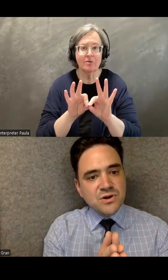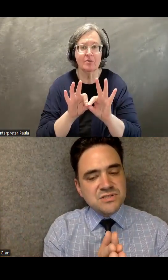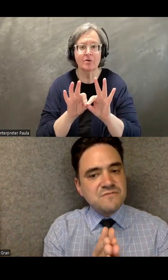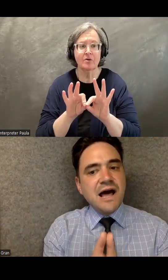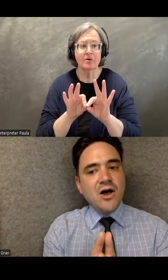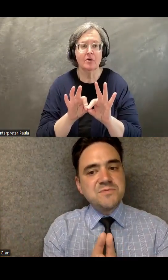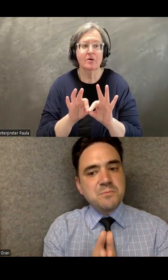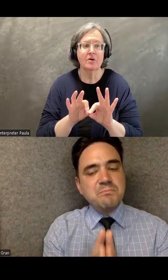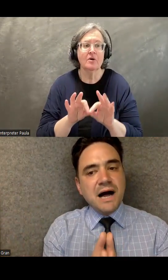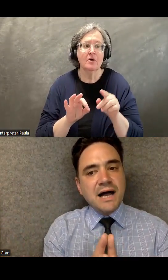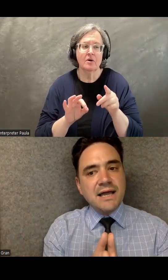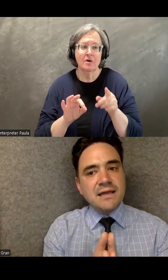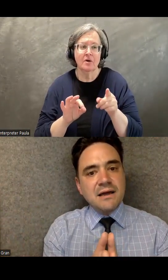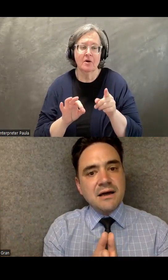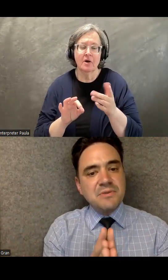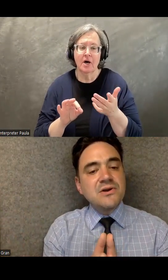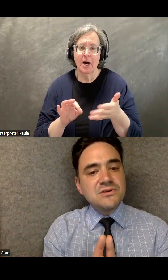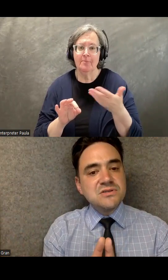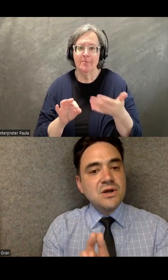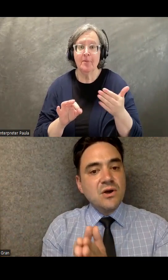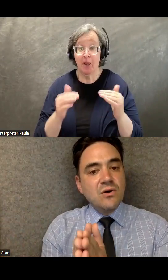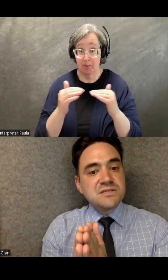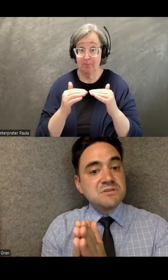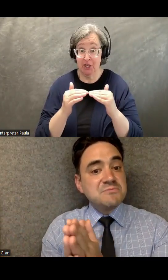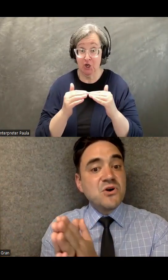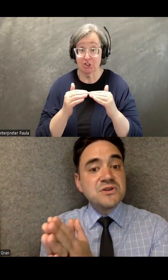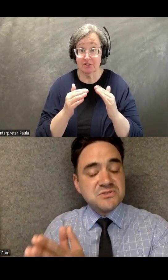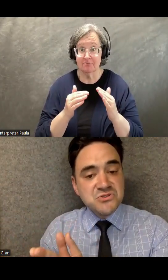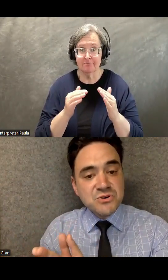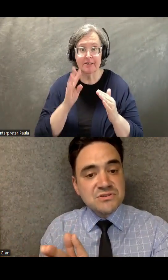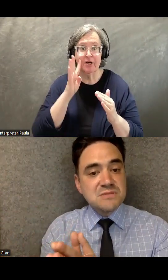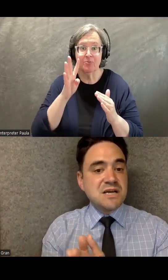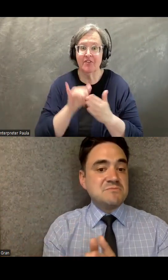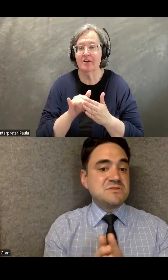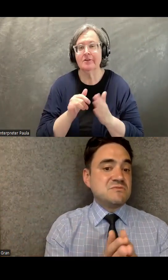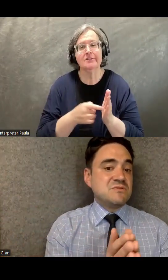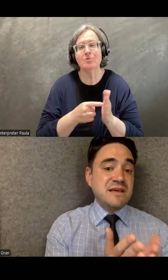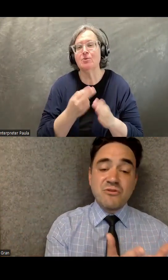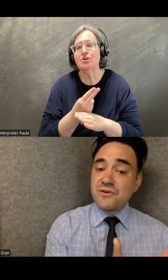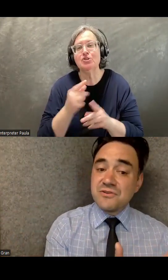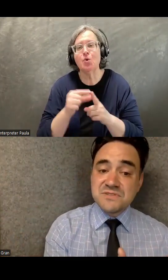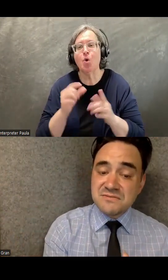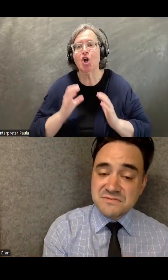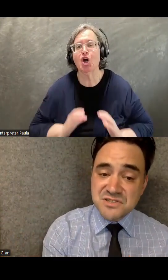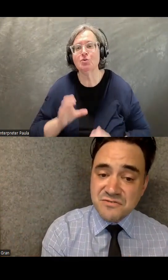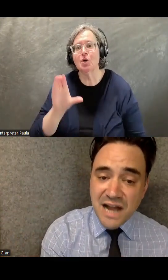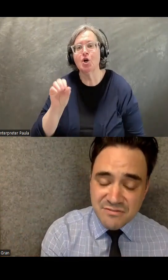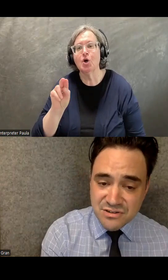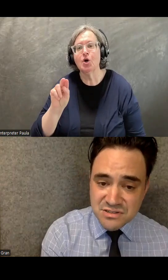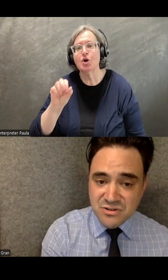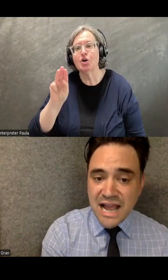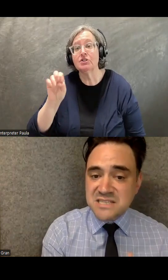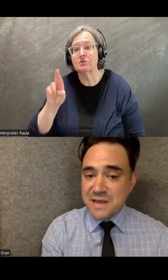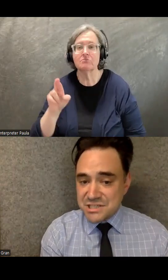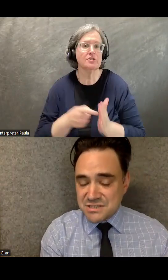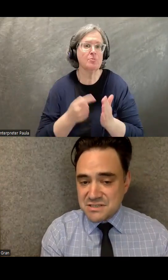these were developed by peers, sometimes called consumers, sometimes they refer to themselves as